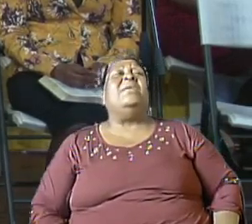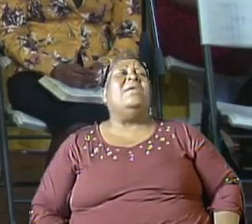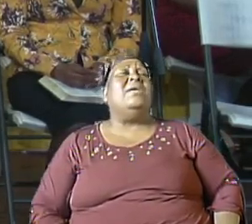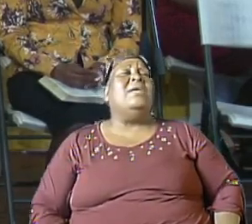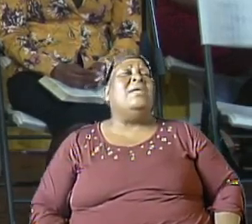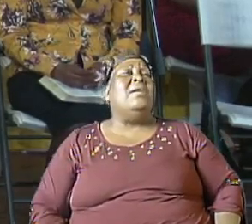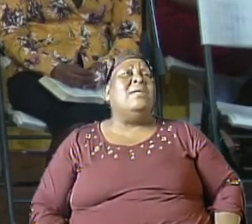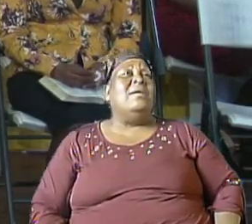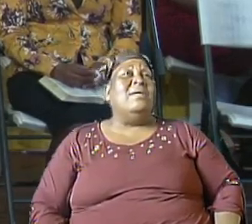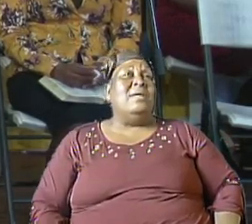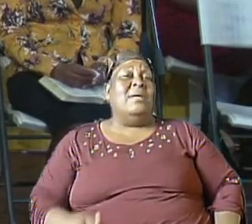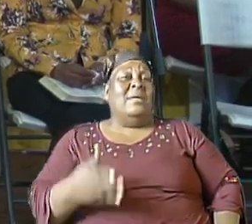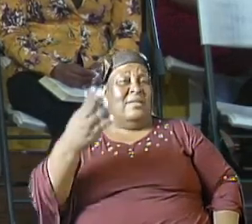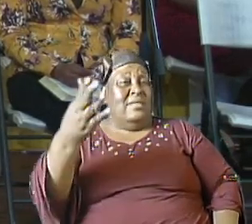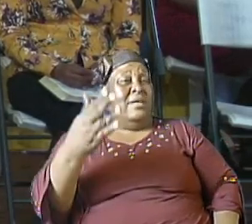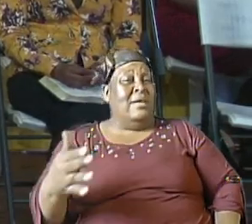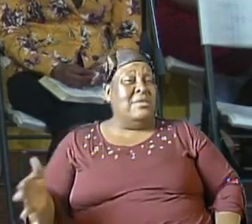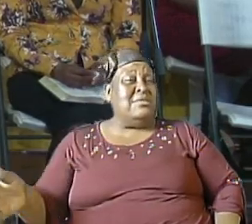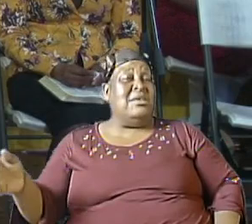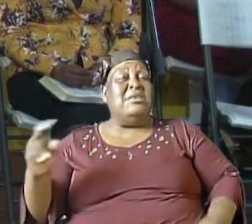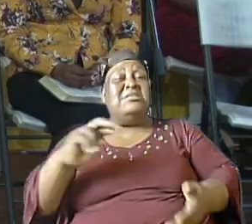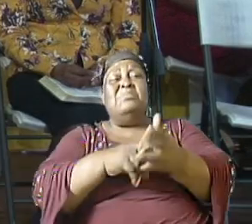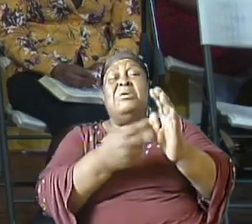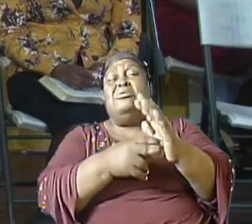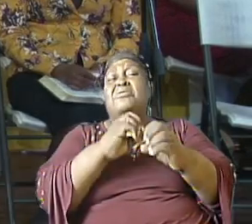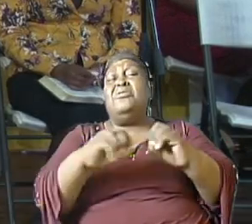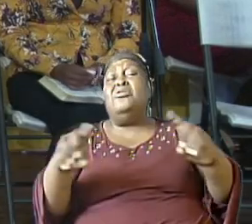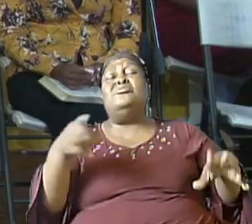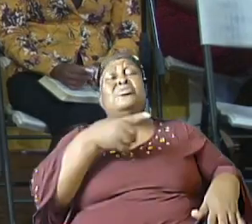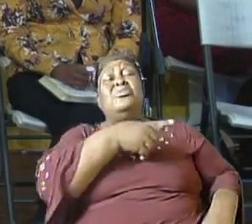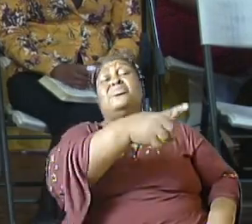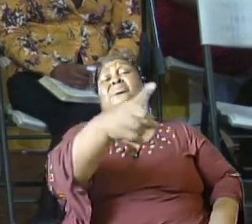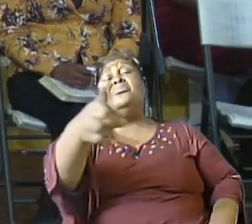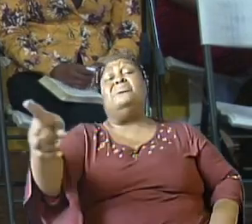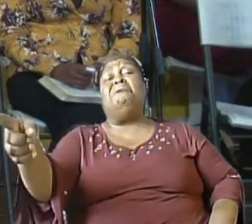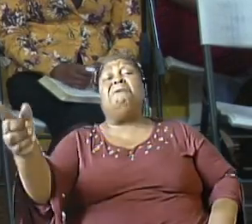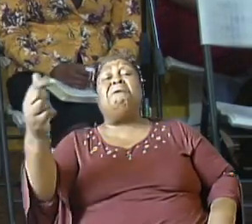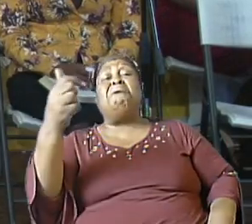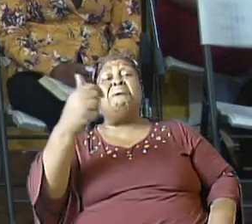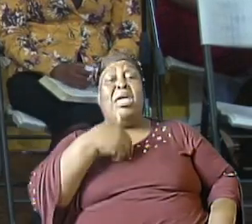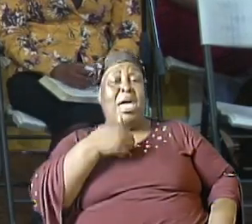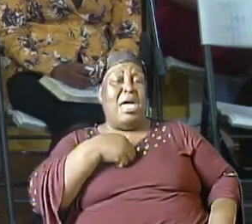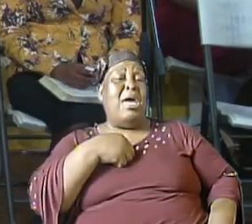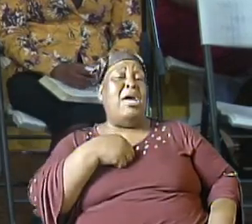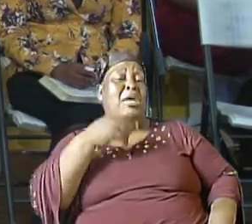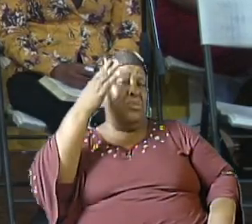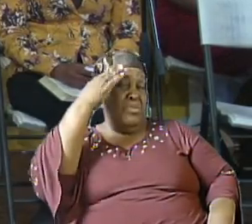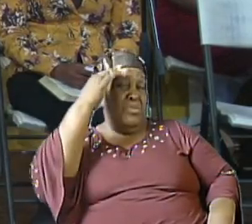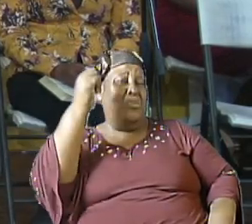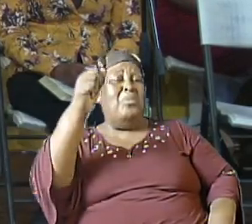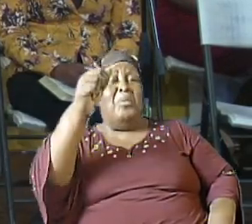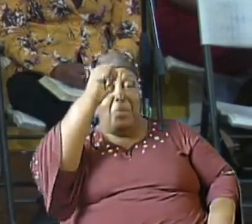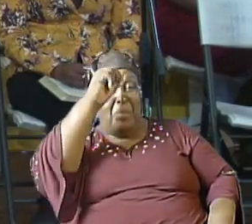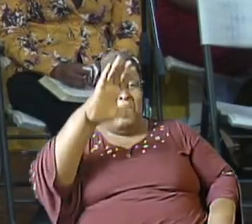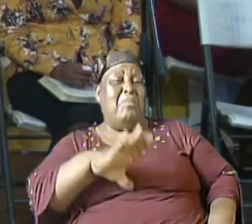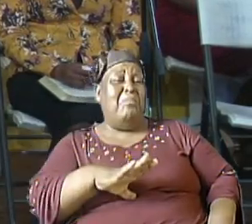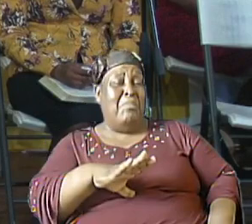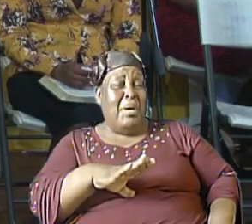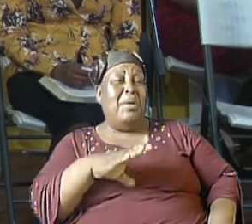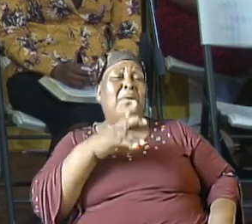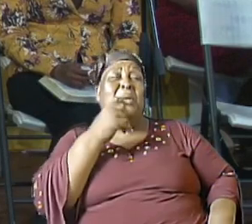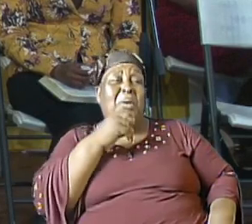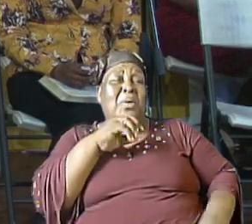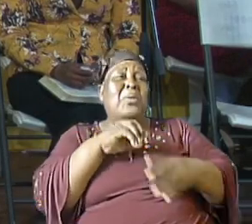Hallelujah. If these things mean nothing to you, I know the man who is in